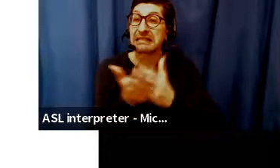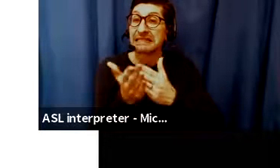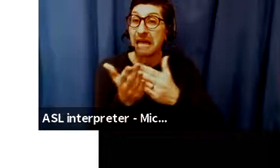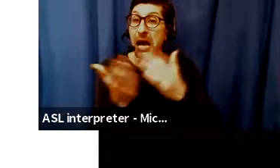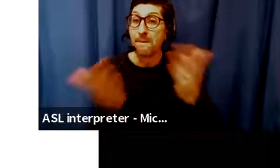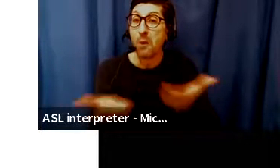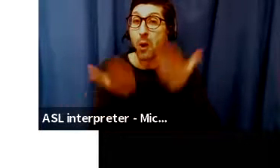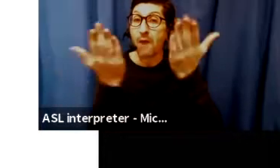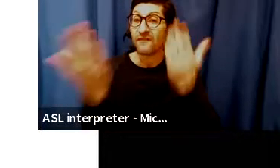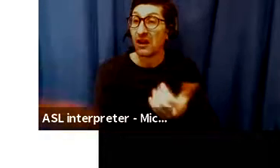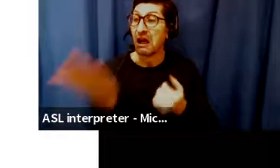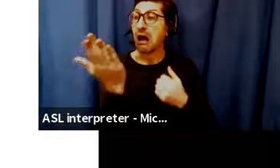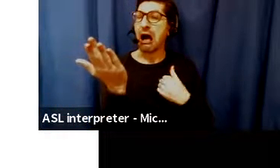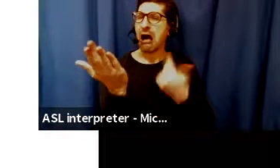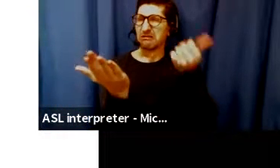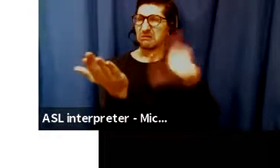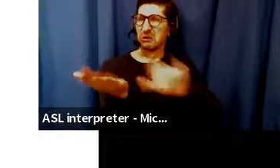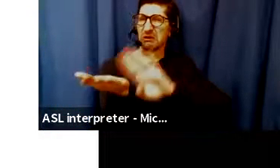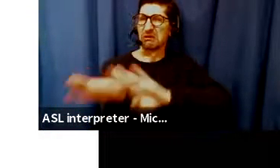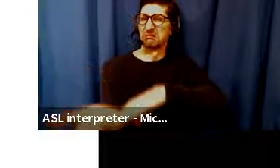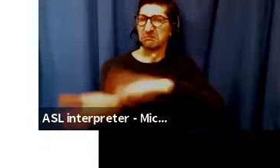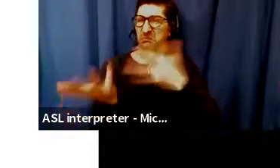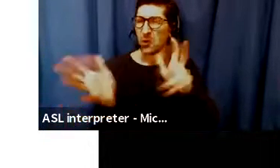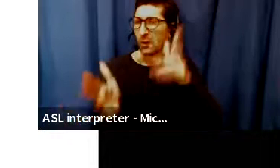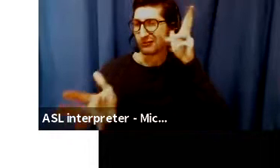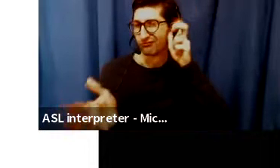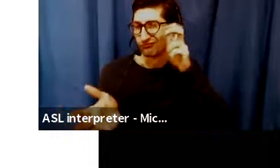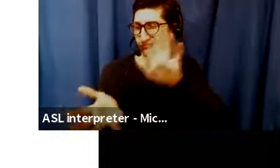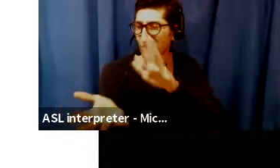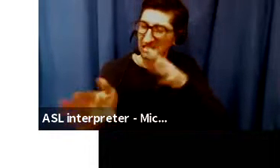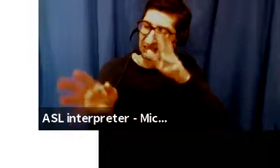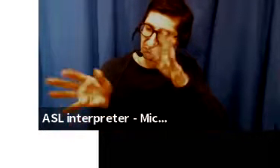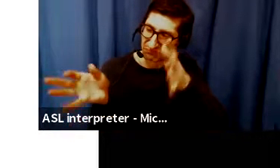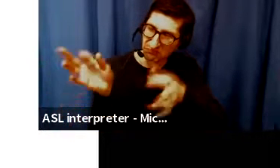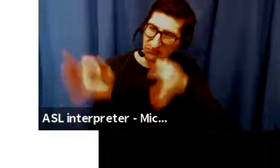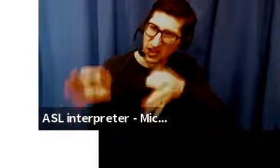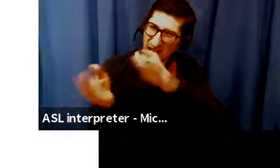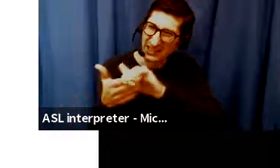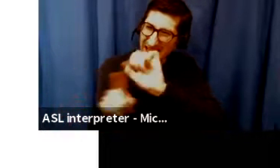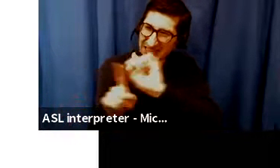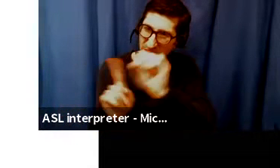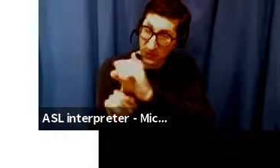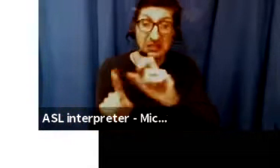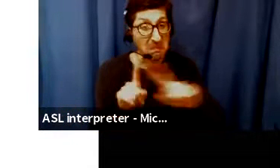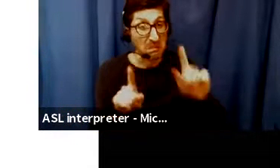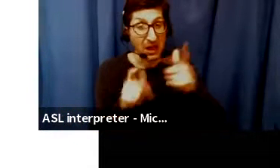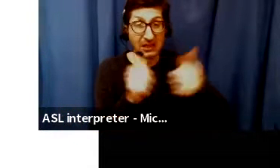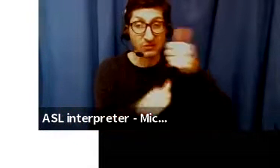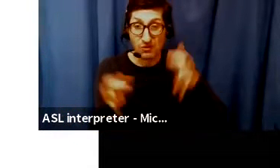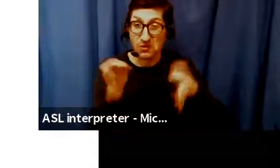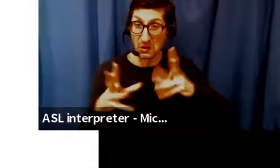but they thought this was important, so they took this one on. And this situation, Ms.